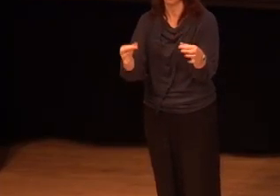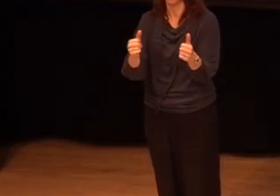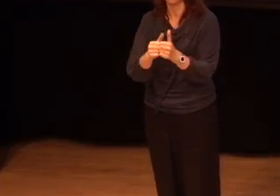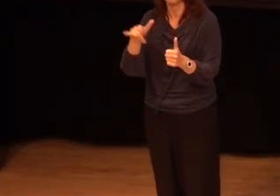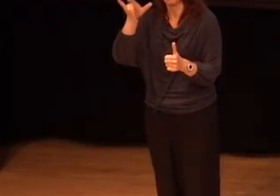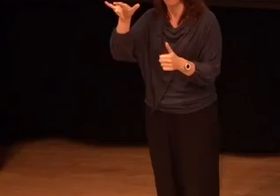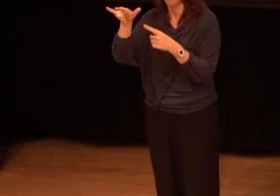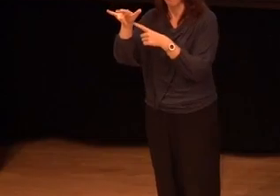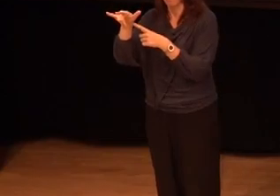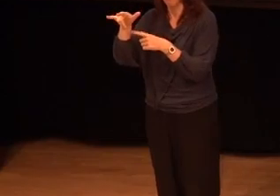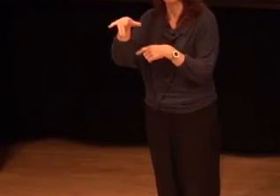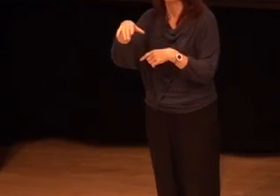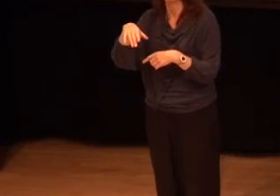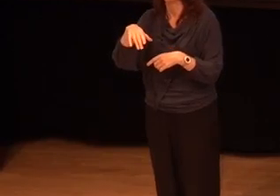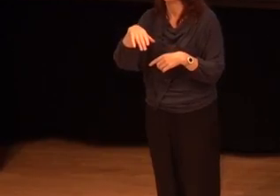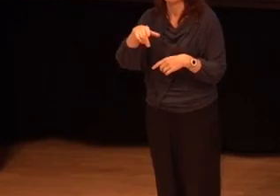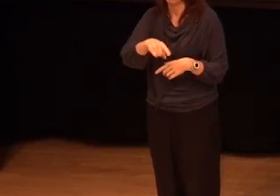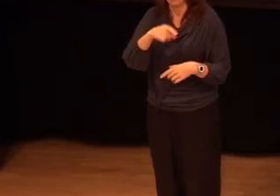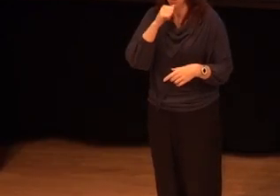money, and the woman didn't win. You know,